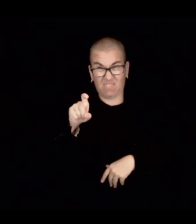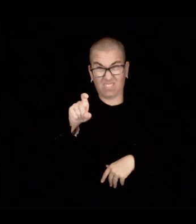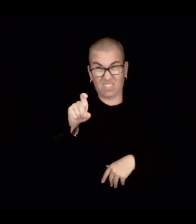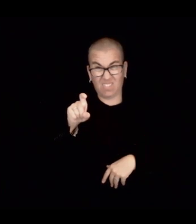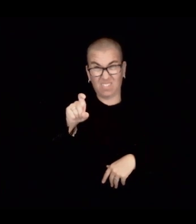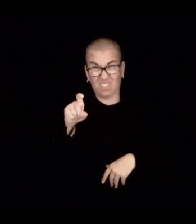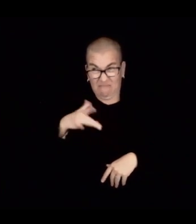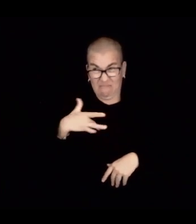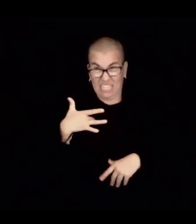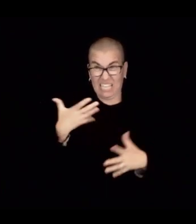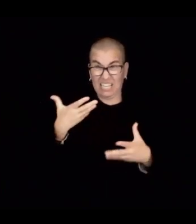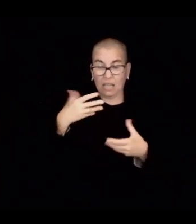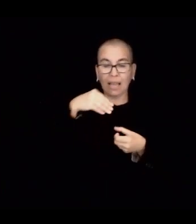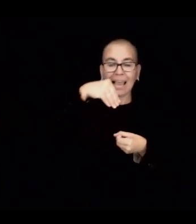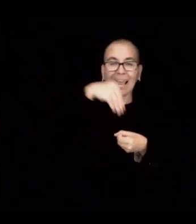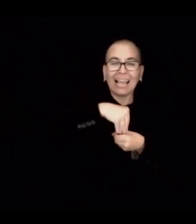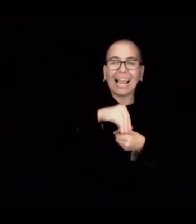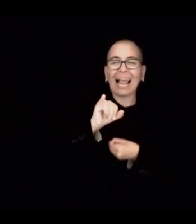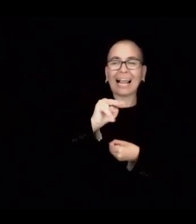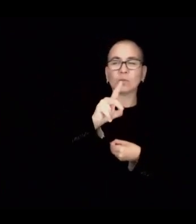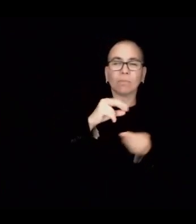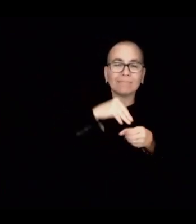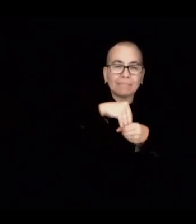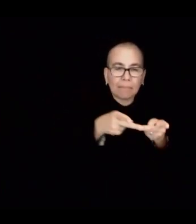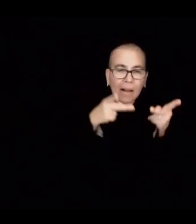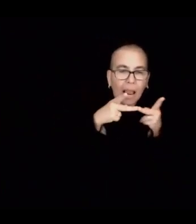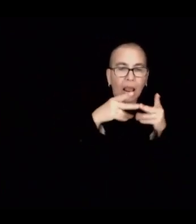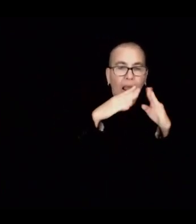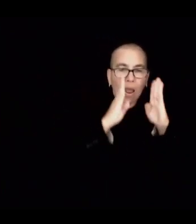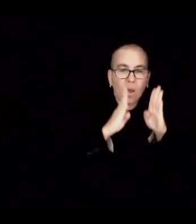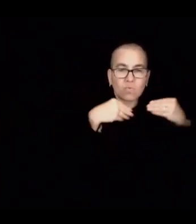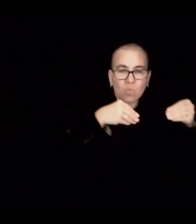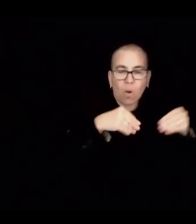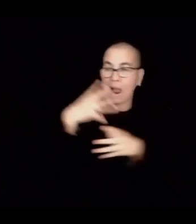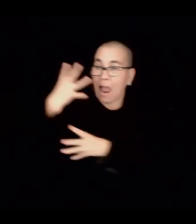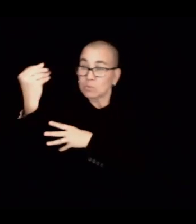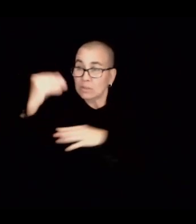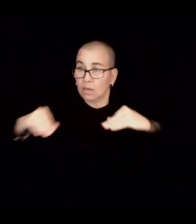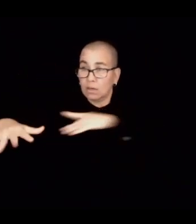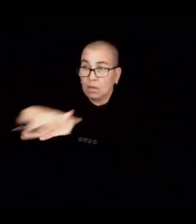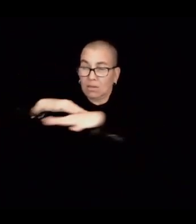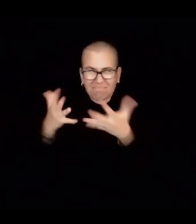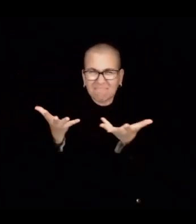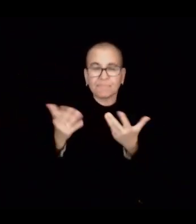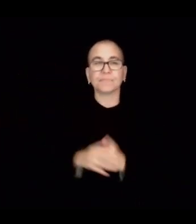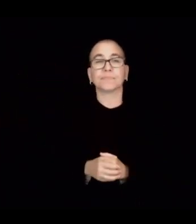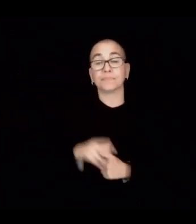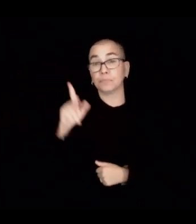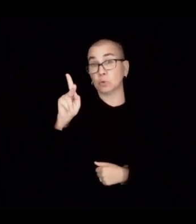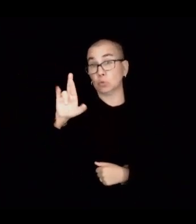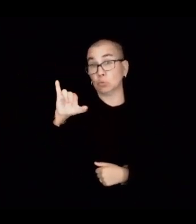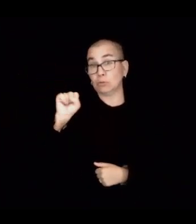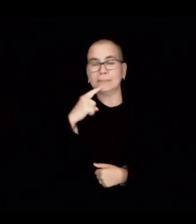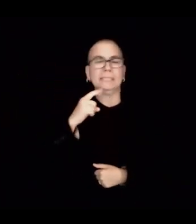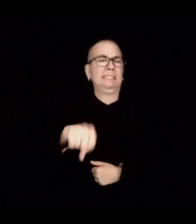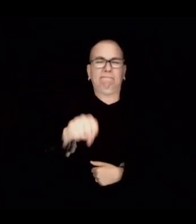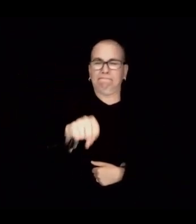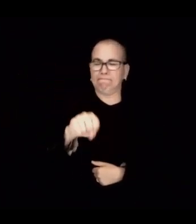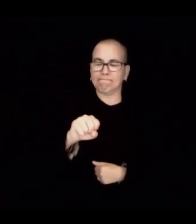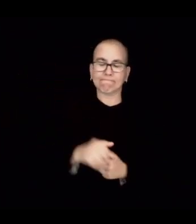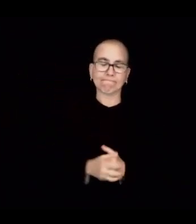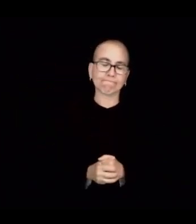Well, yes. I mean, certainly we've said that it's much better to be engaging with people in